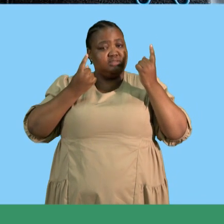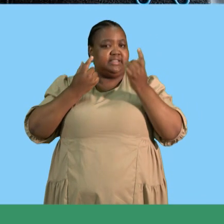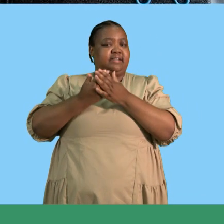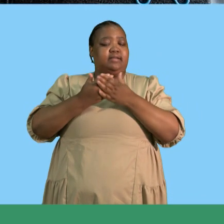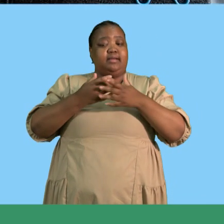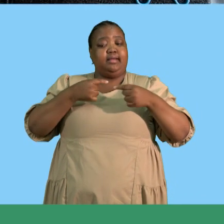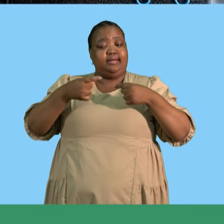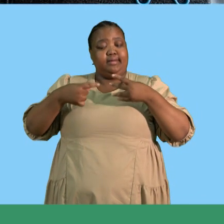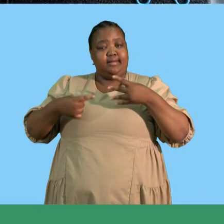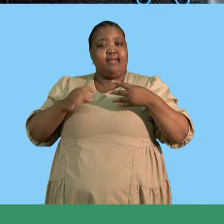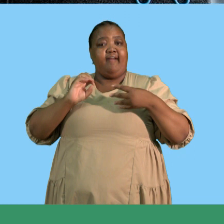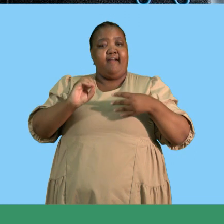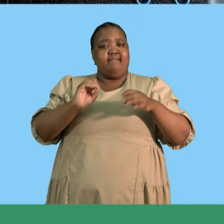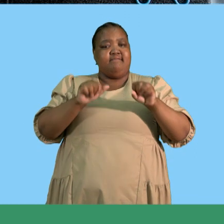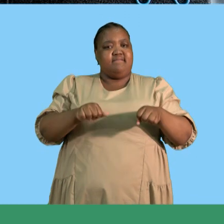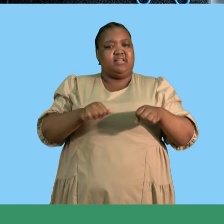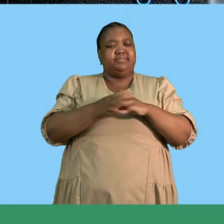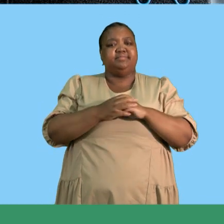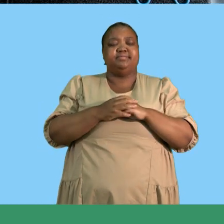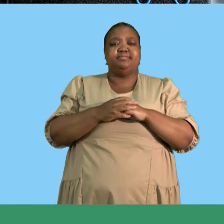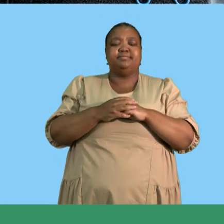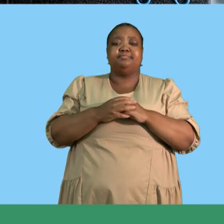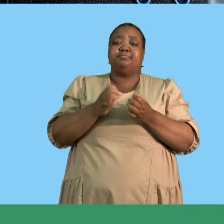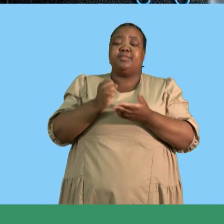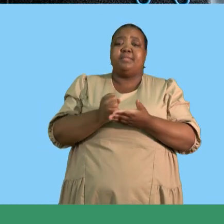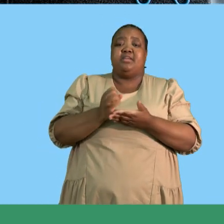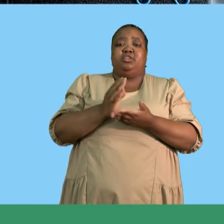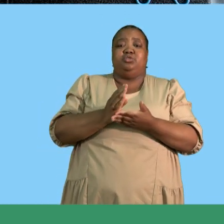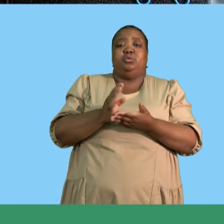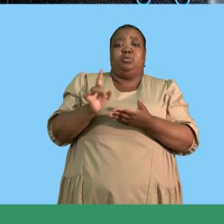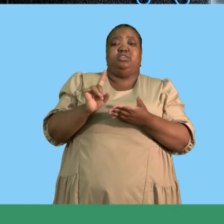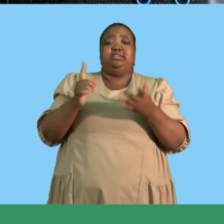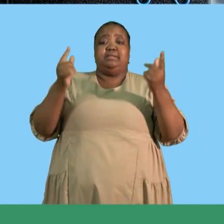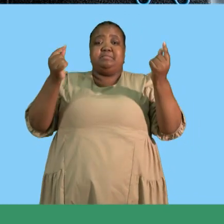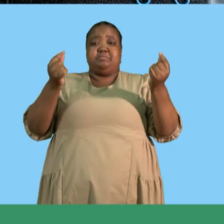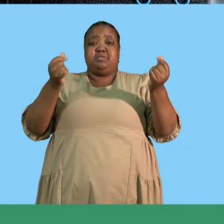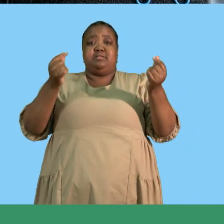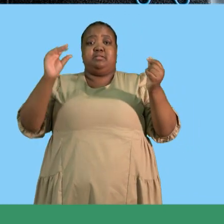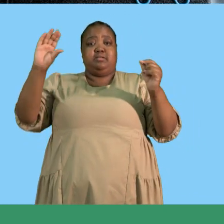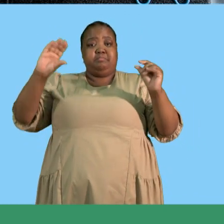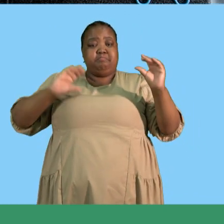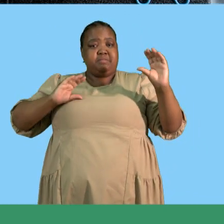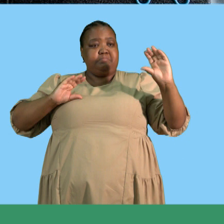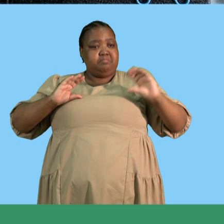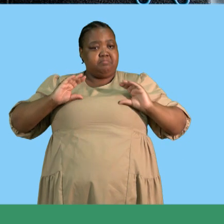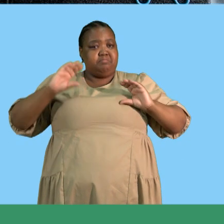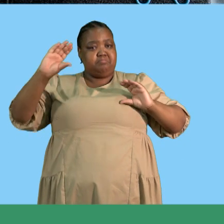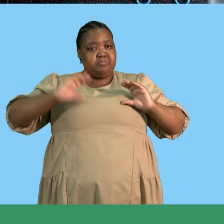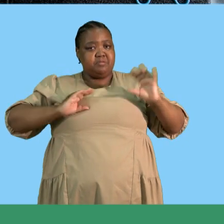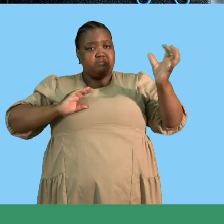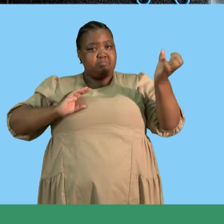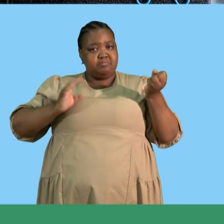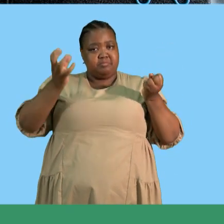when running a business, which speak about making sure that money comes in